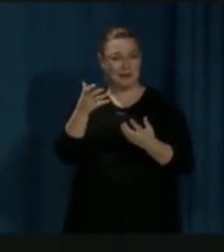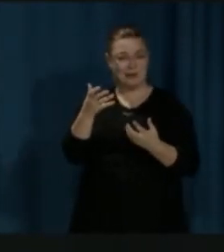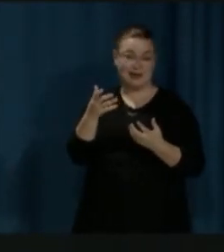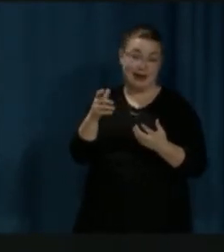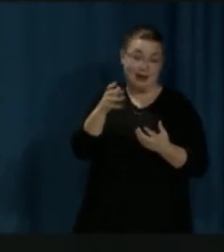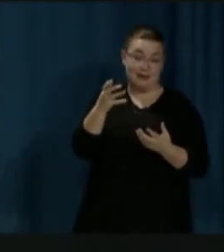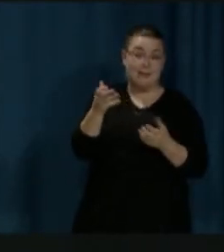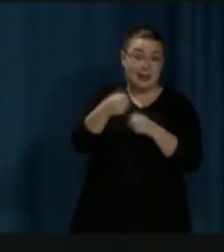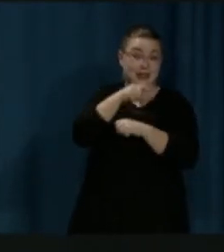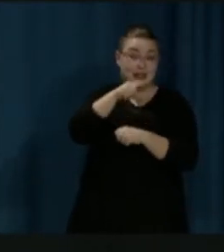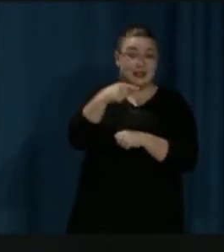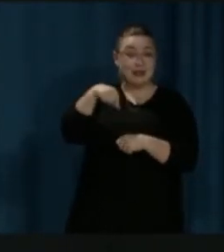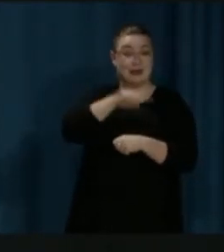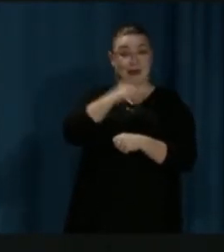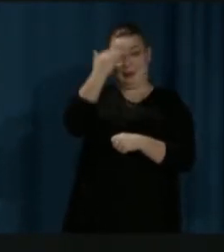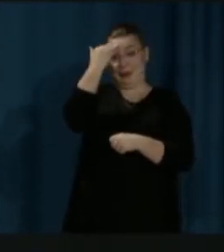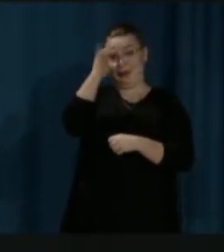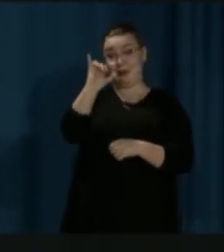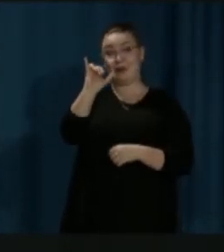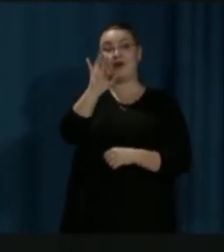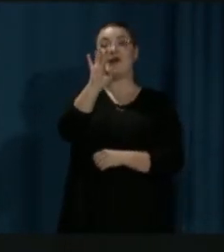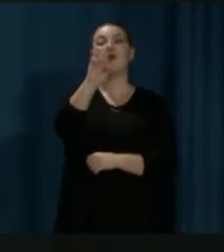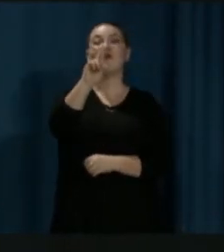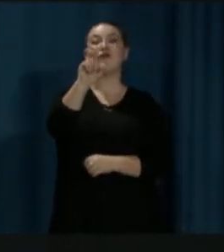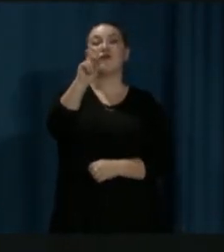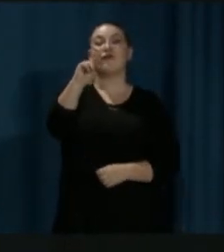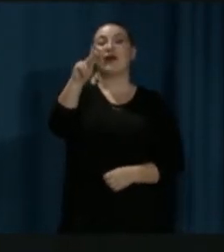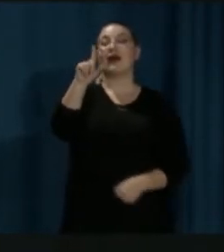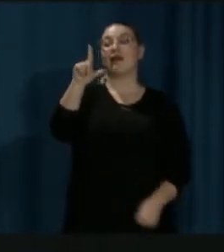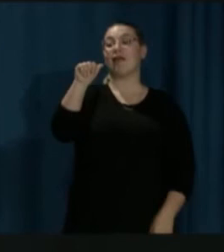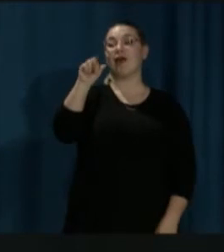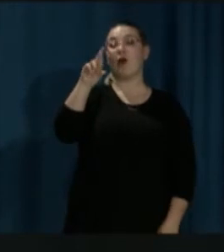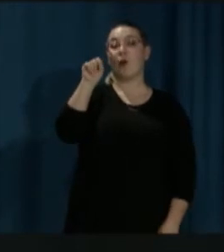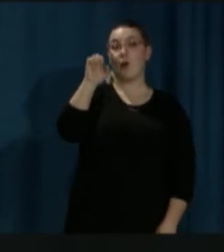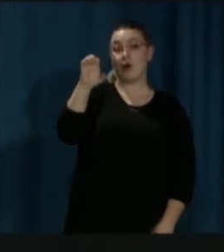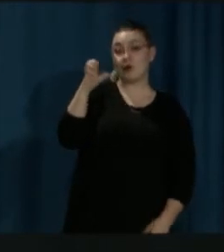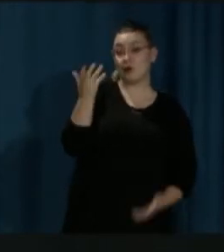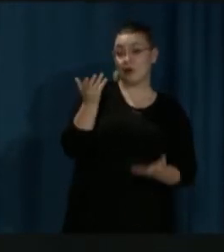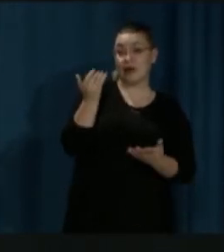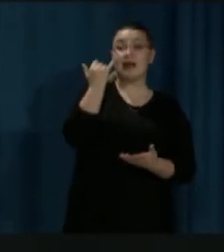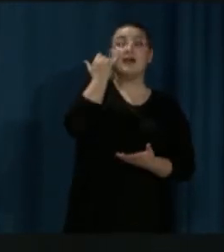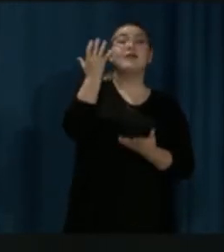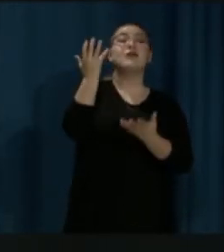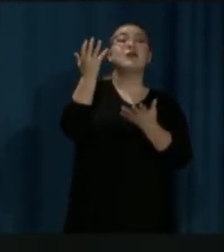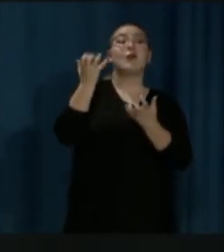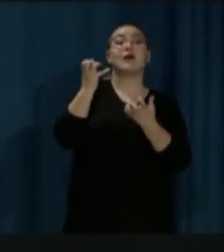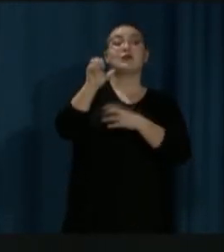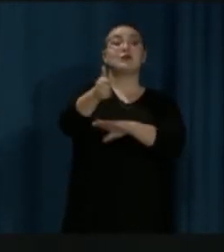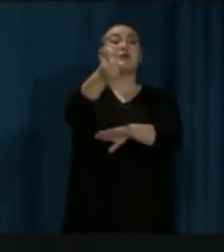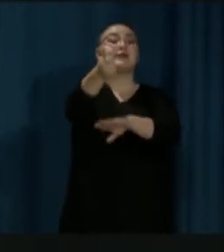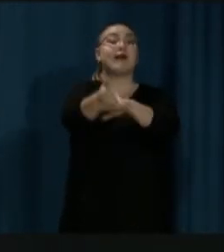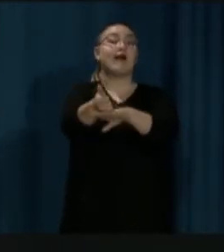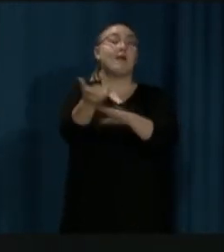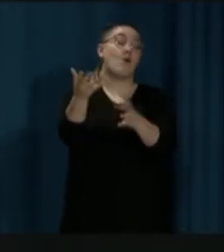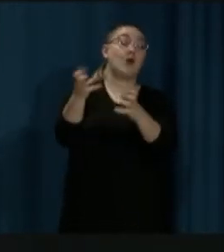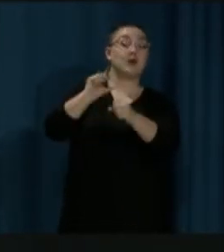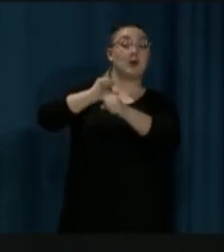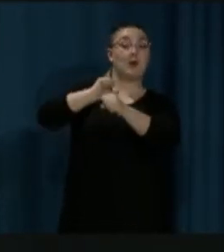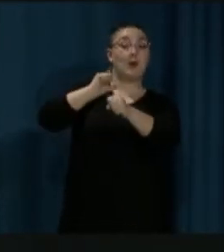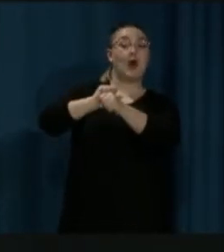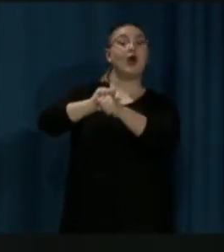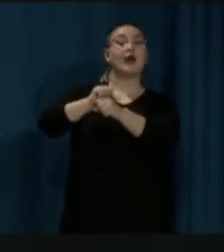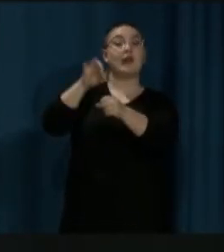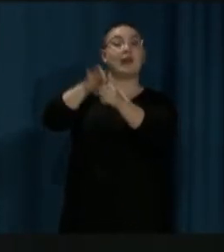say that Frank LaRose would be welcoming to any person that thought they wanted to help work the polls. And there are opportunities